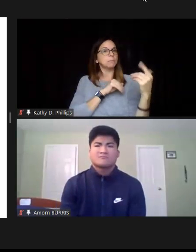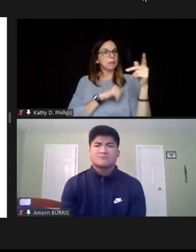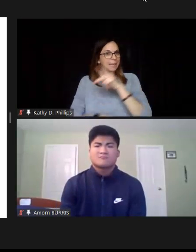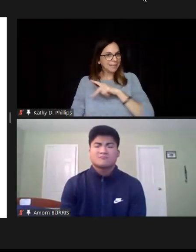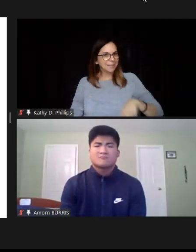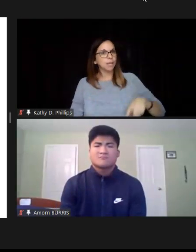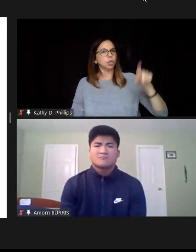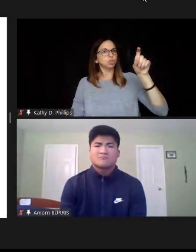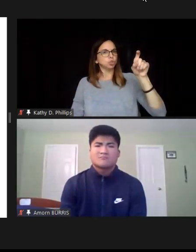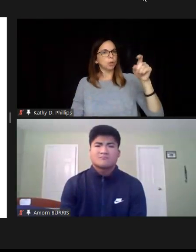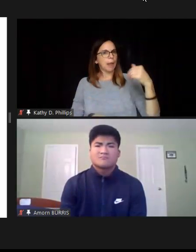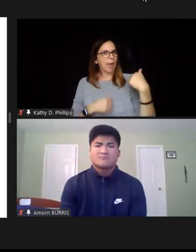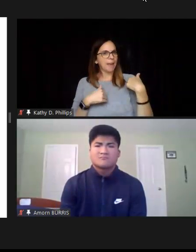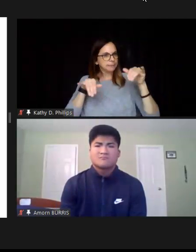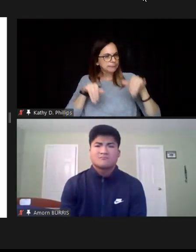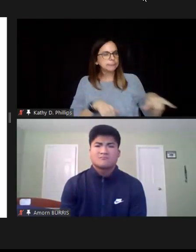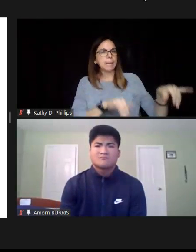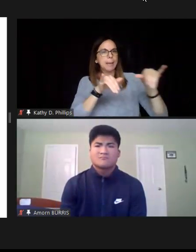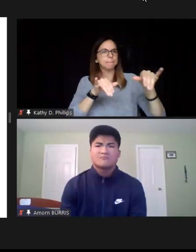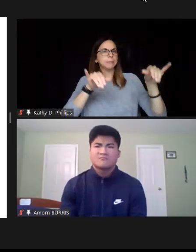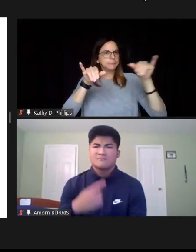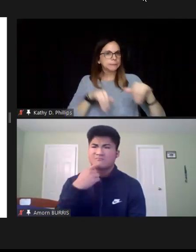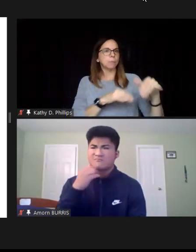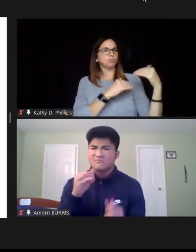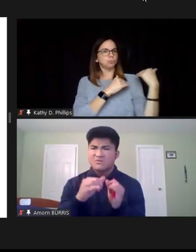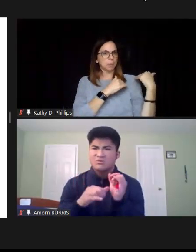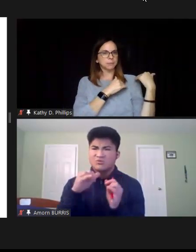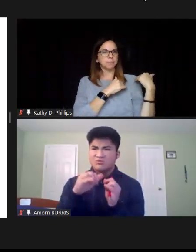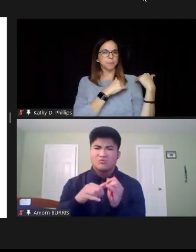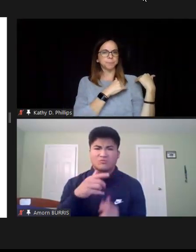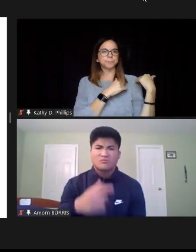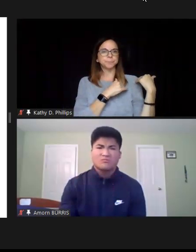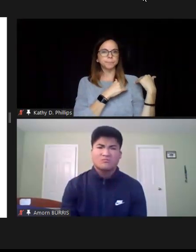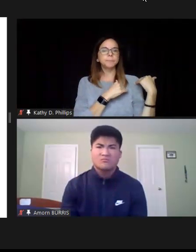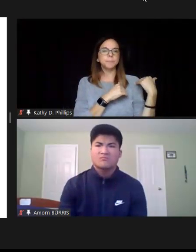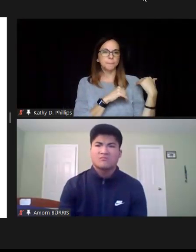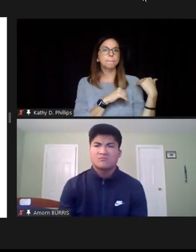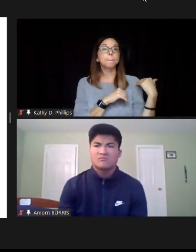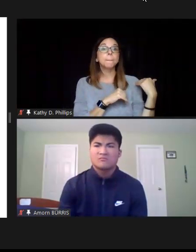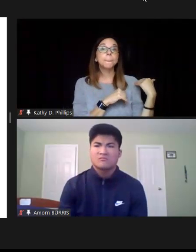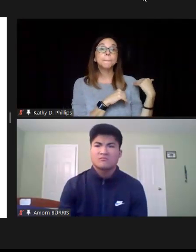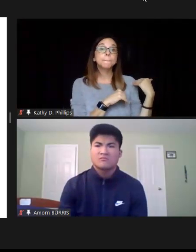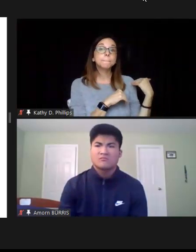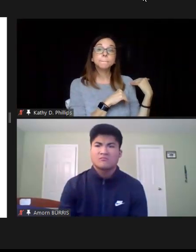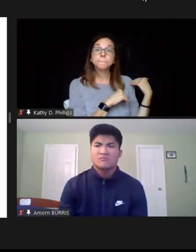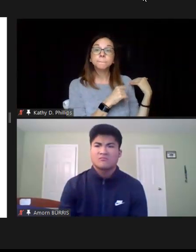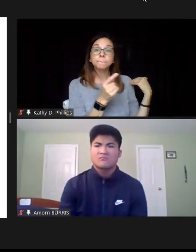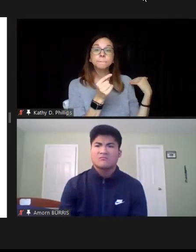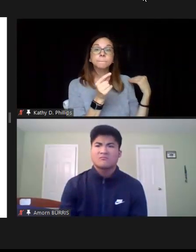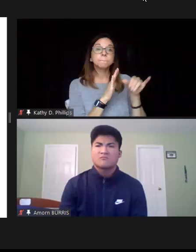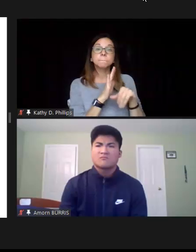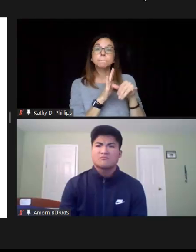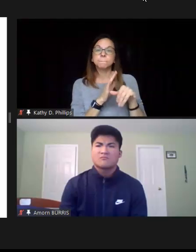held to the same standards and same accountability as we are. We also start to see, growing out of the Great Awakening,